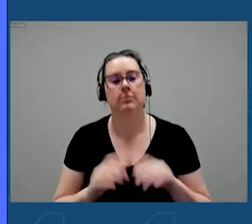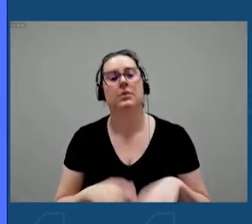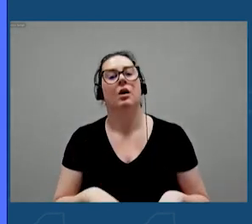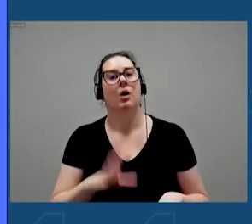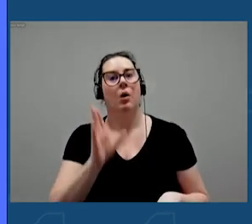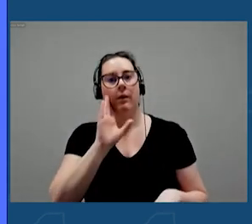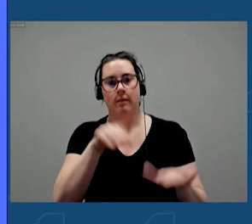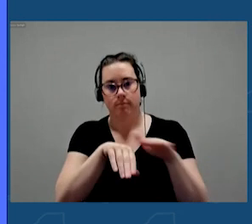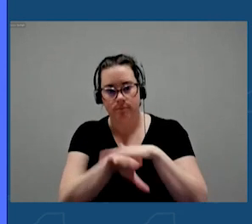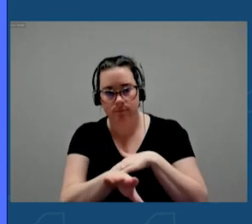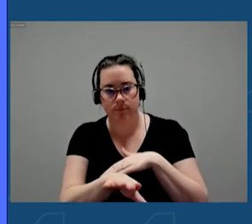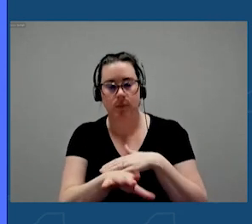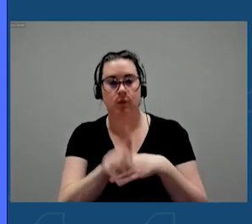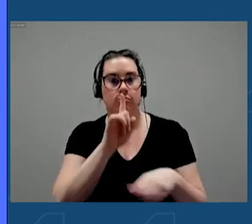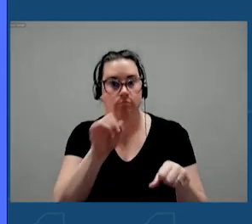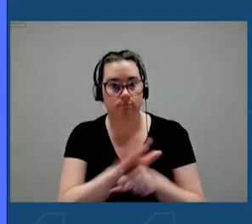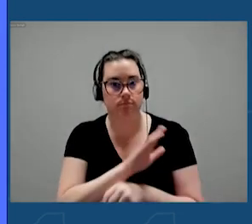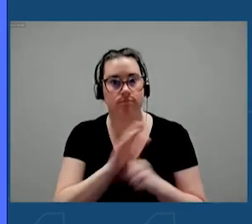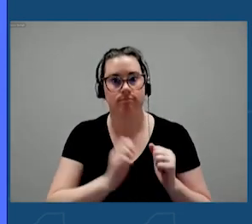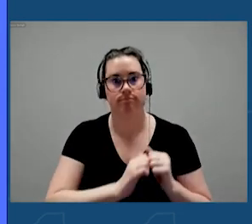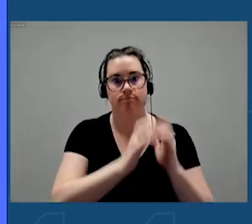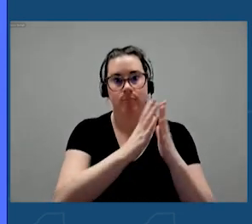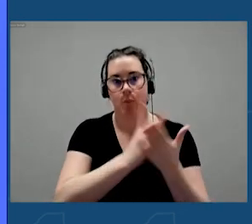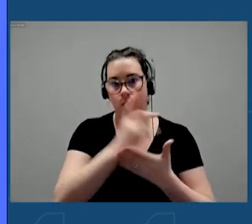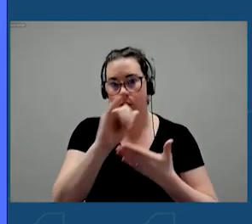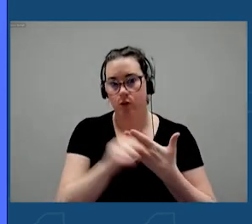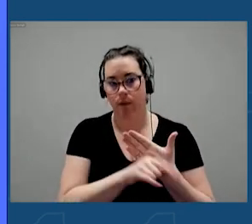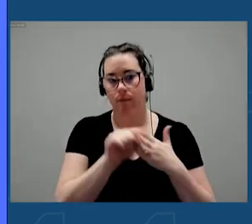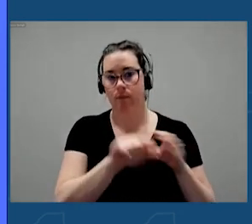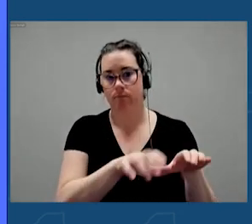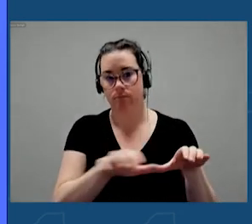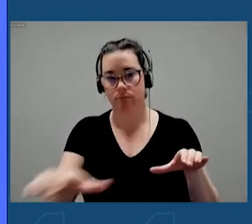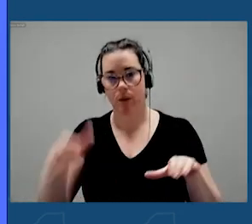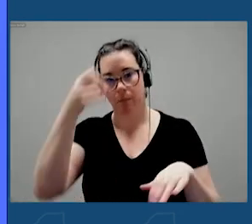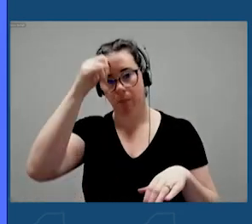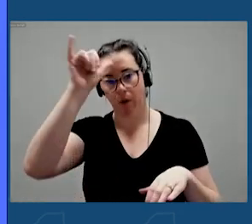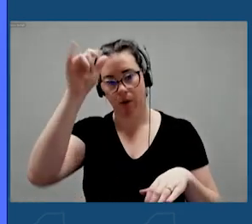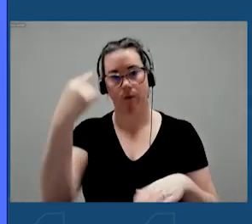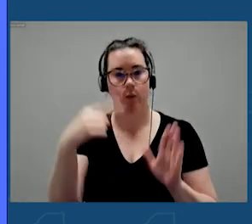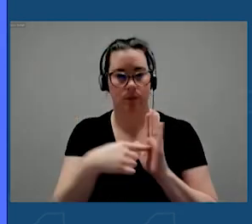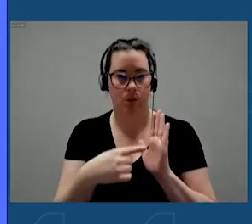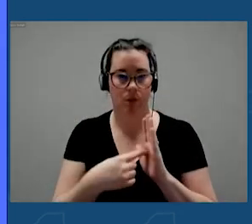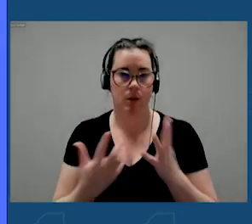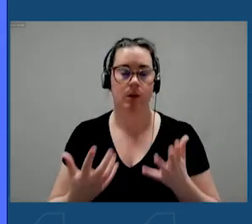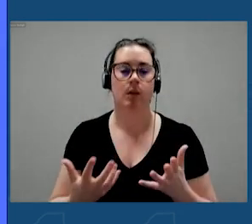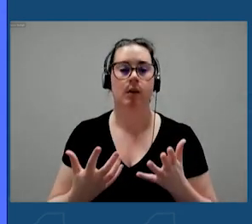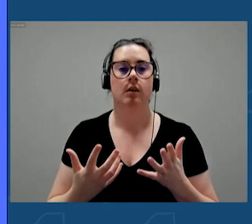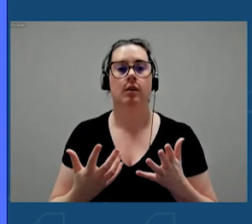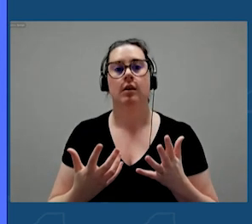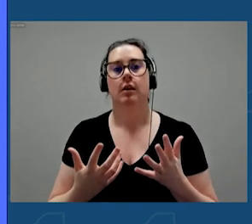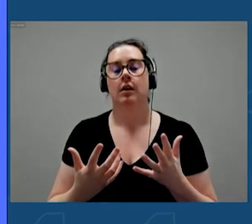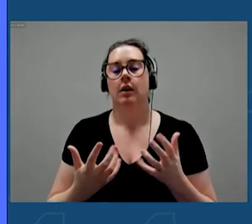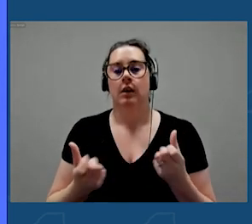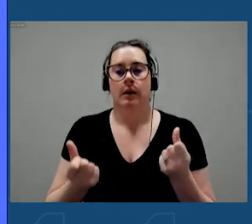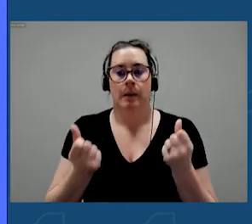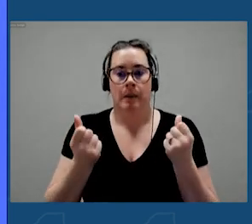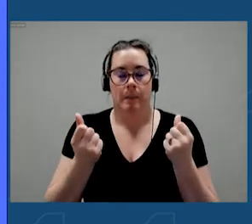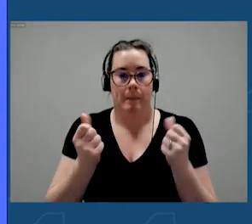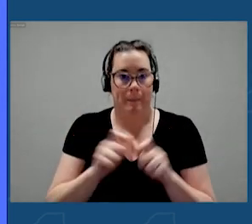those neighborhoods. We're literally building these projects in those neighborhoods. Buffalo, New York, for example, a large workforce development